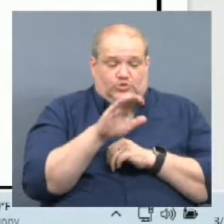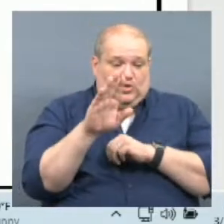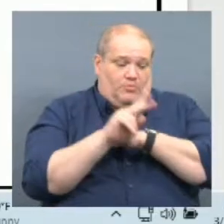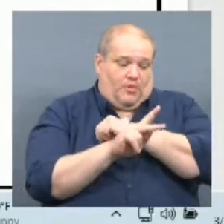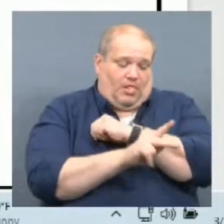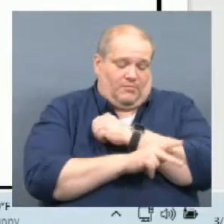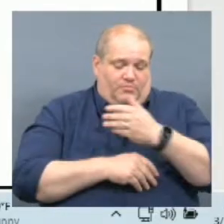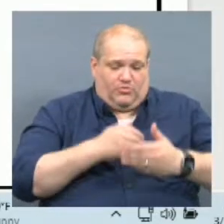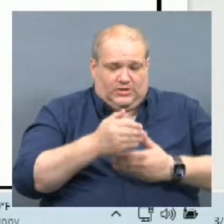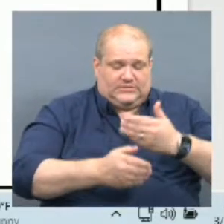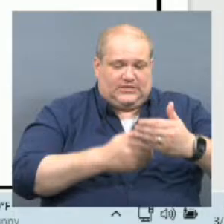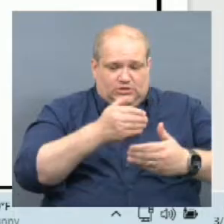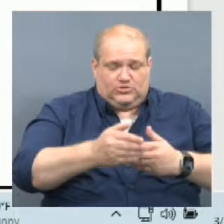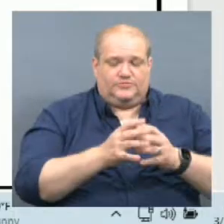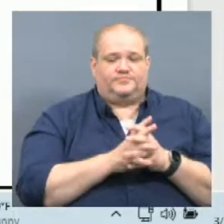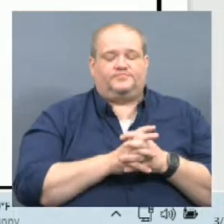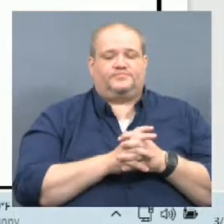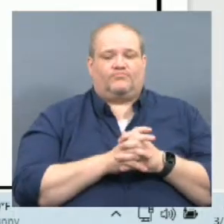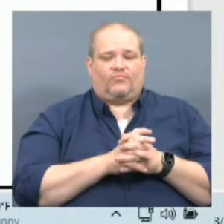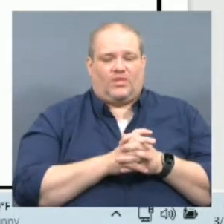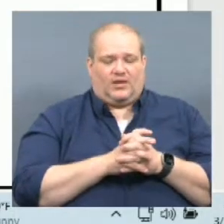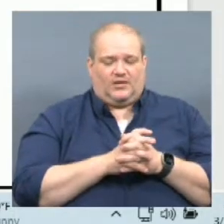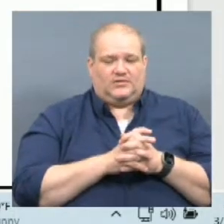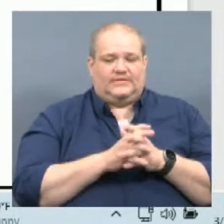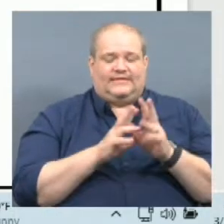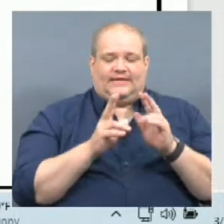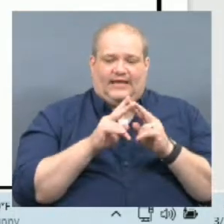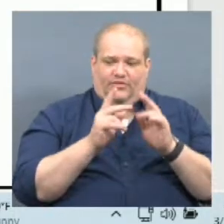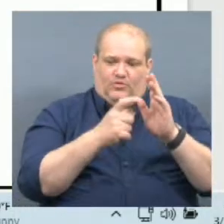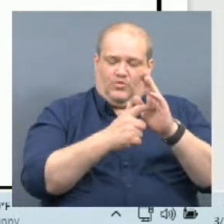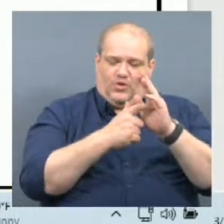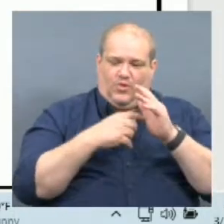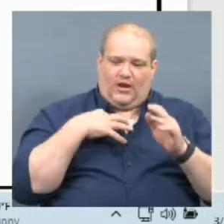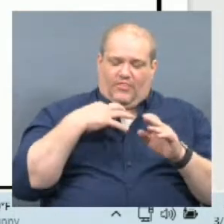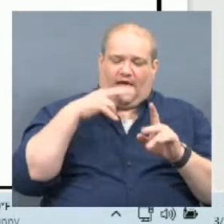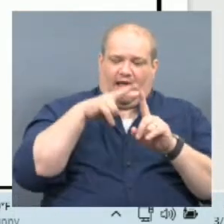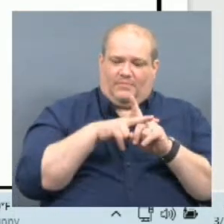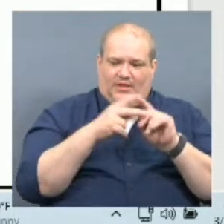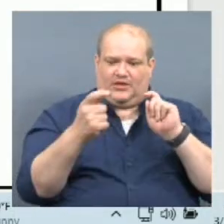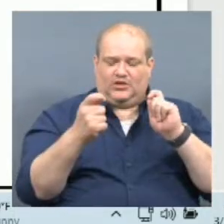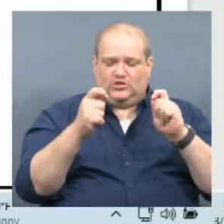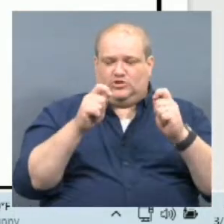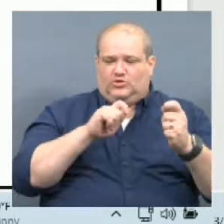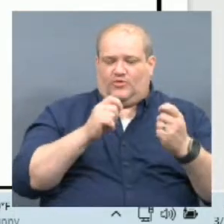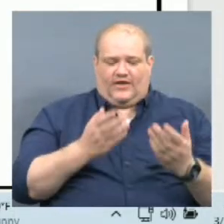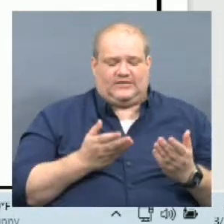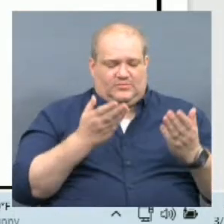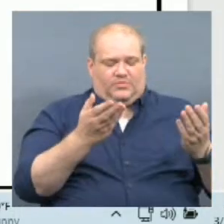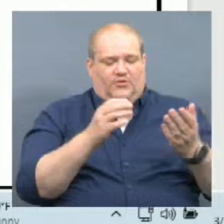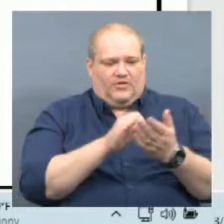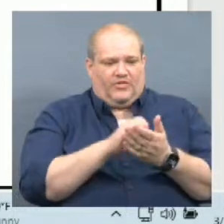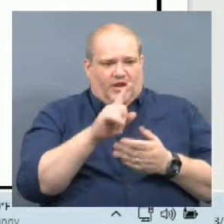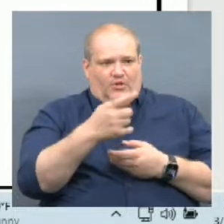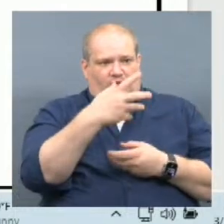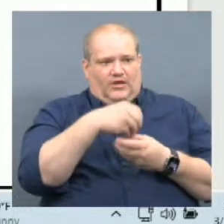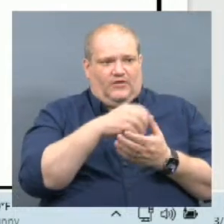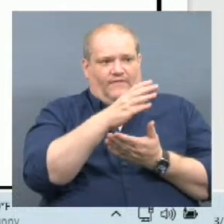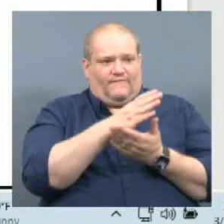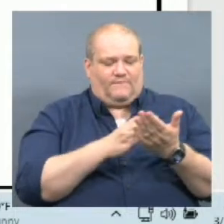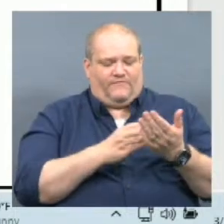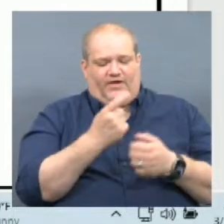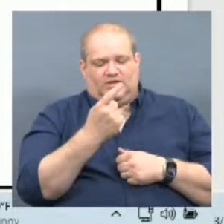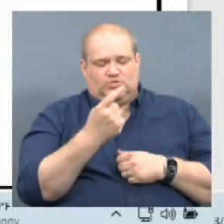parliamentary procedure, is to either require the applicant to revise their proposal so that it only encompasses phase